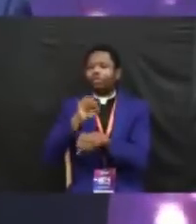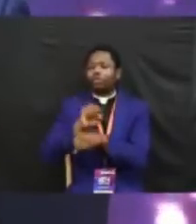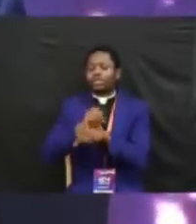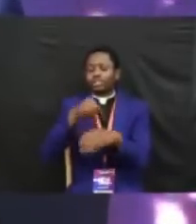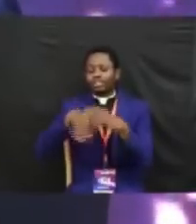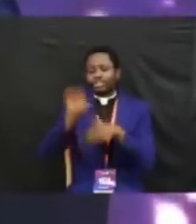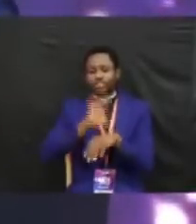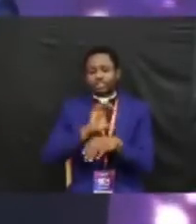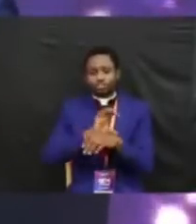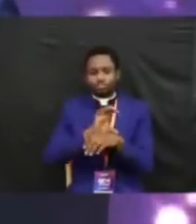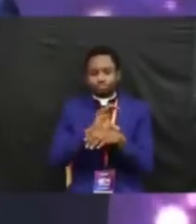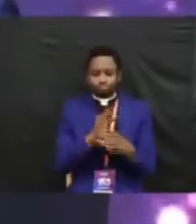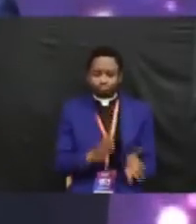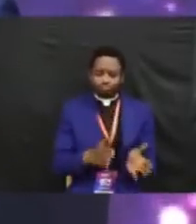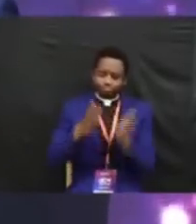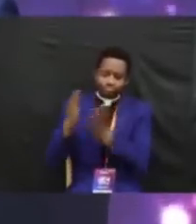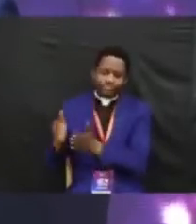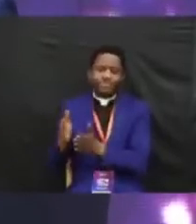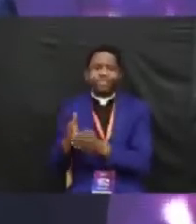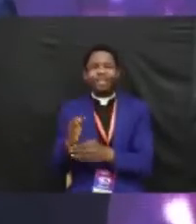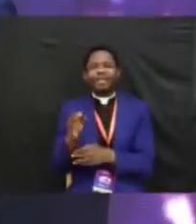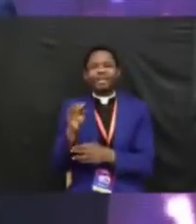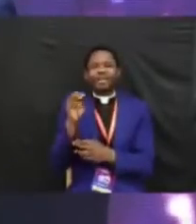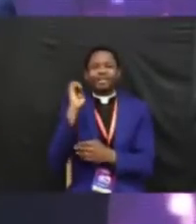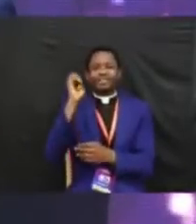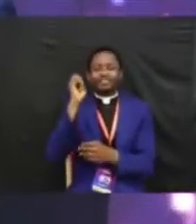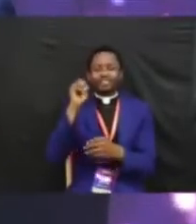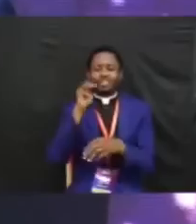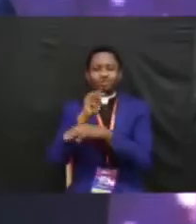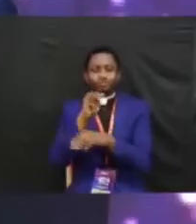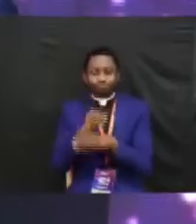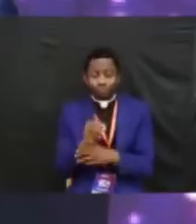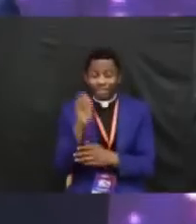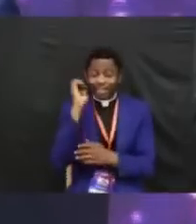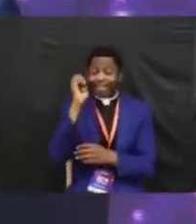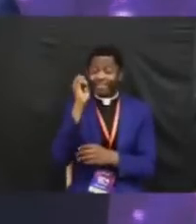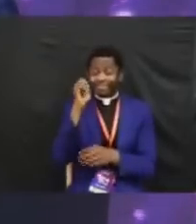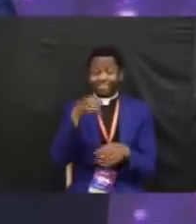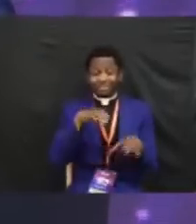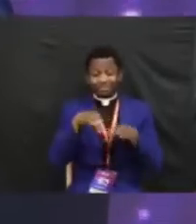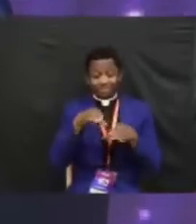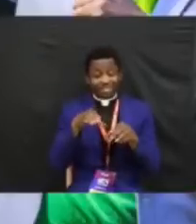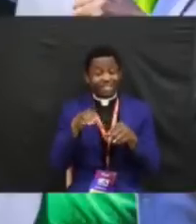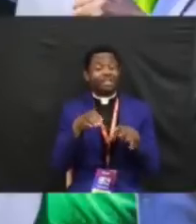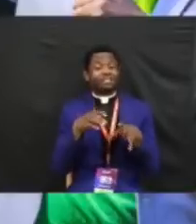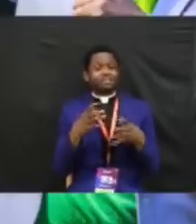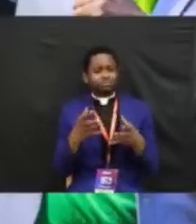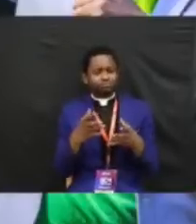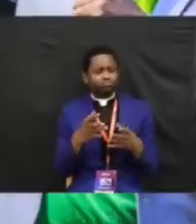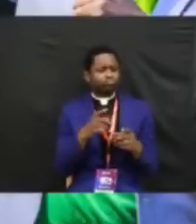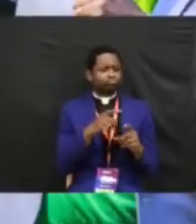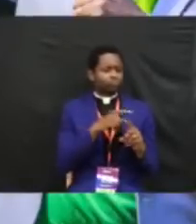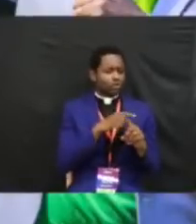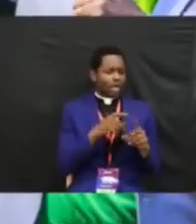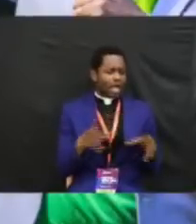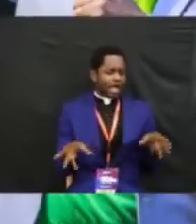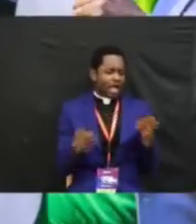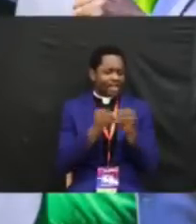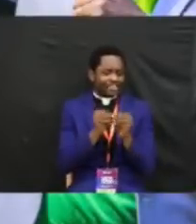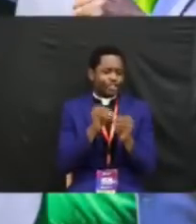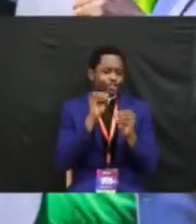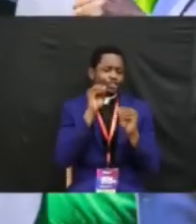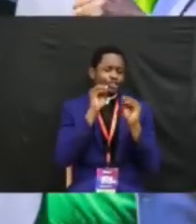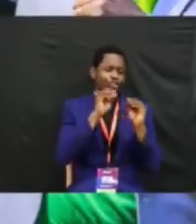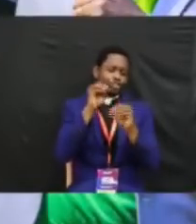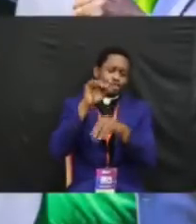Now to the evangelism ministry. The activities of evangelism ministry coupled with teachings on soul winning